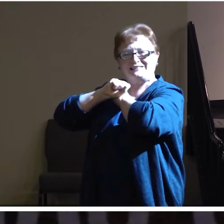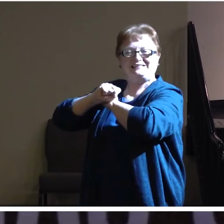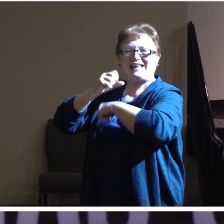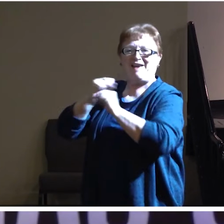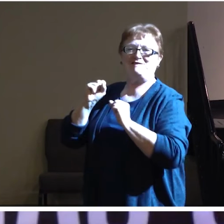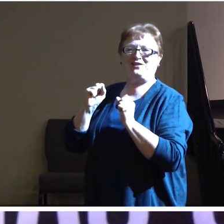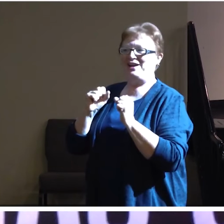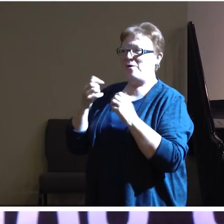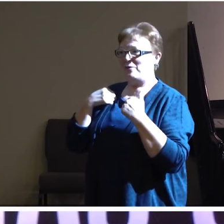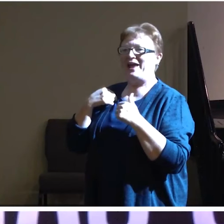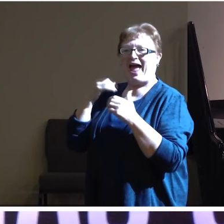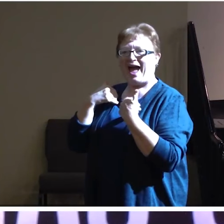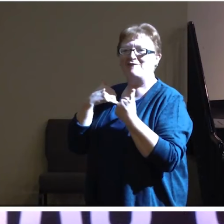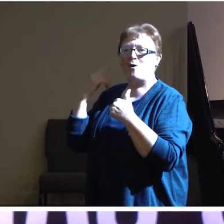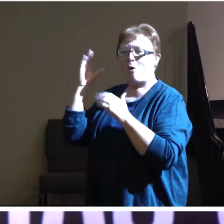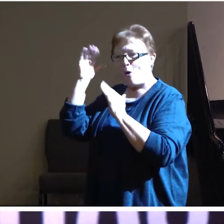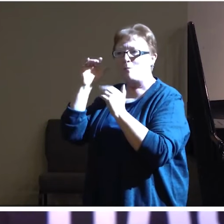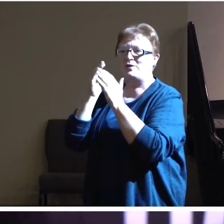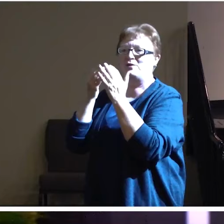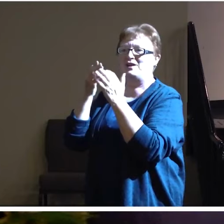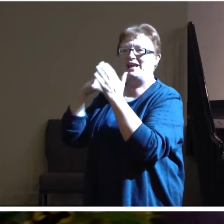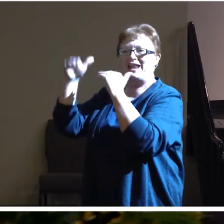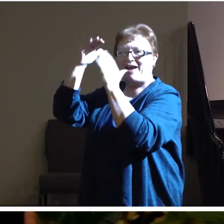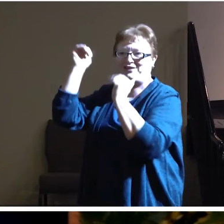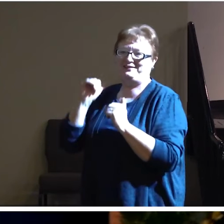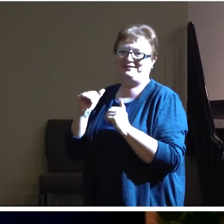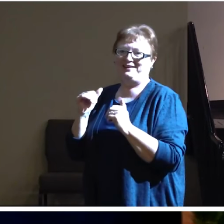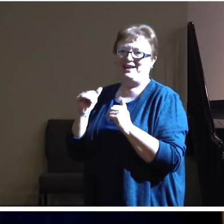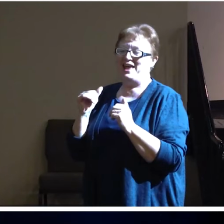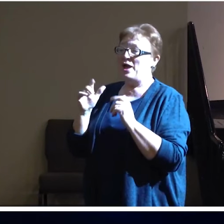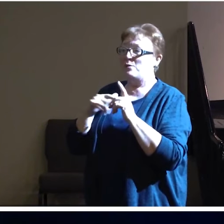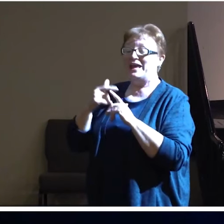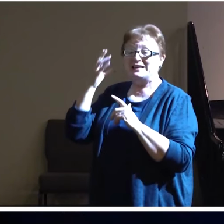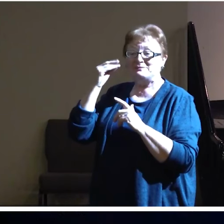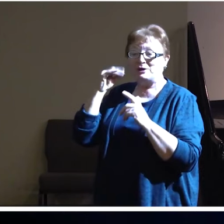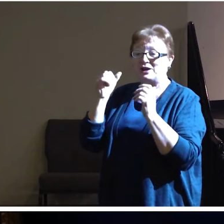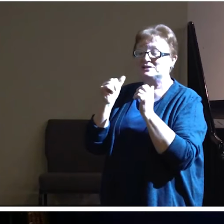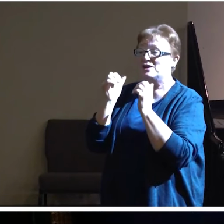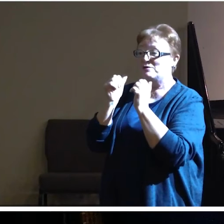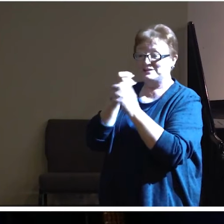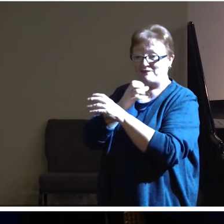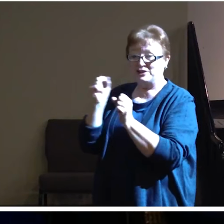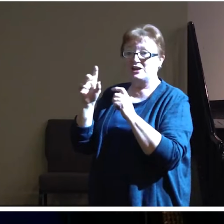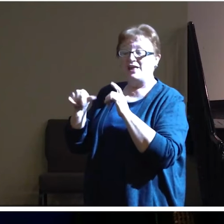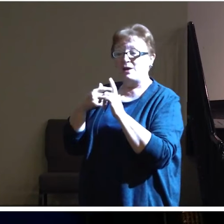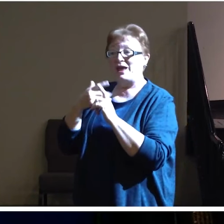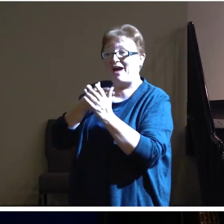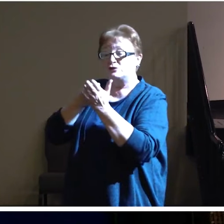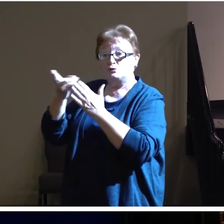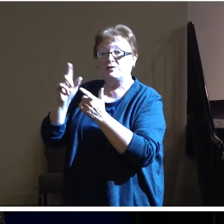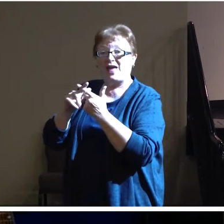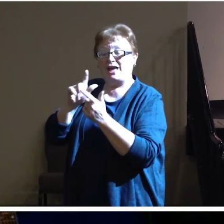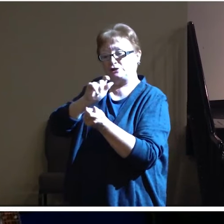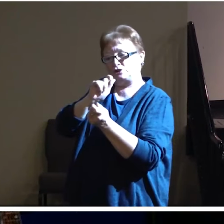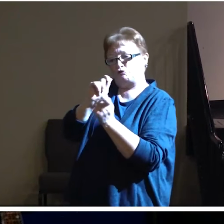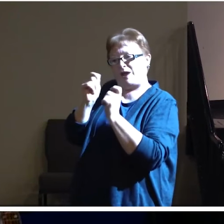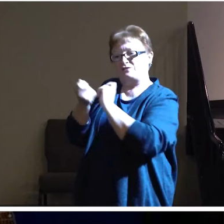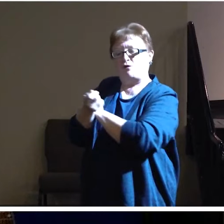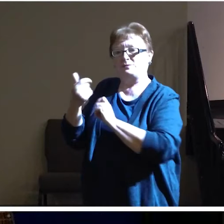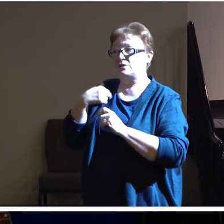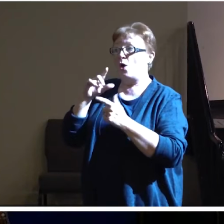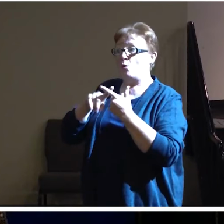Now, when we experience life in Christ and fellowship with Christ, we also encounter truth that transforms us. In Christ, we are